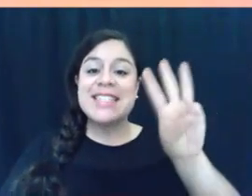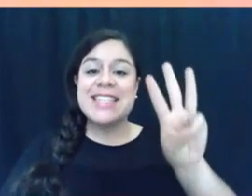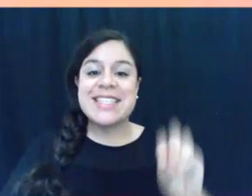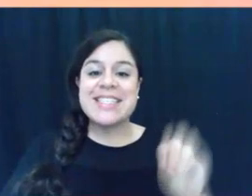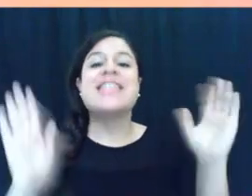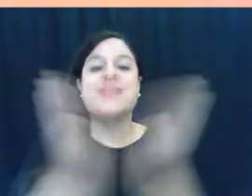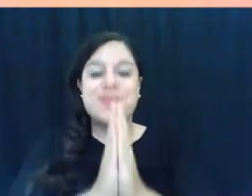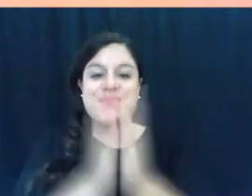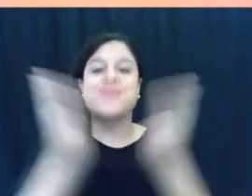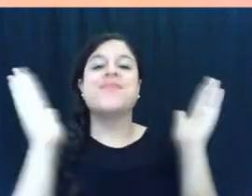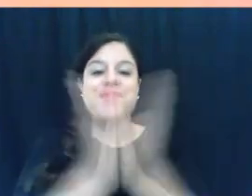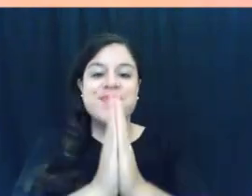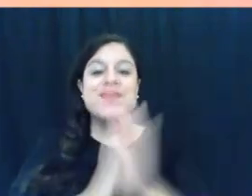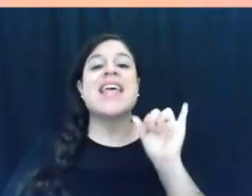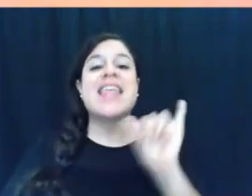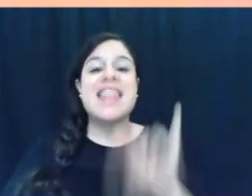51, 52, 53, 54, 55, 56, 57, 58, 59, 60.